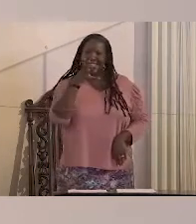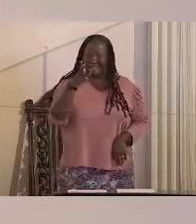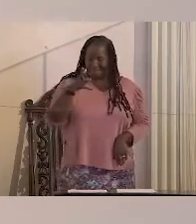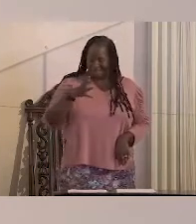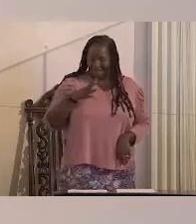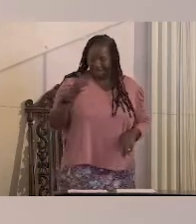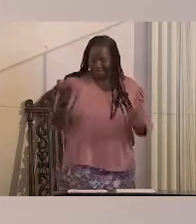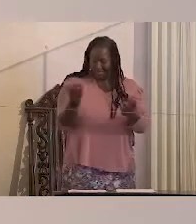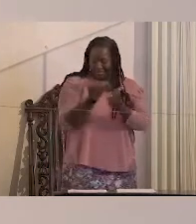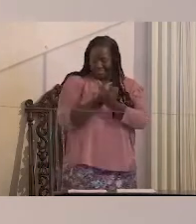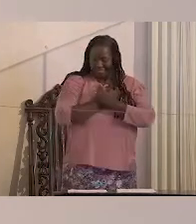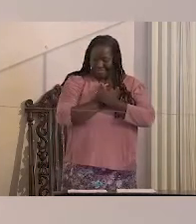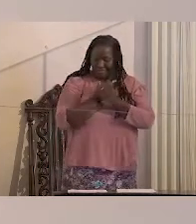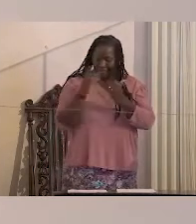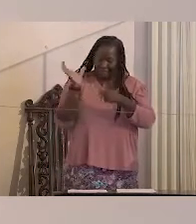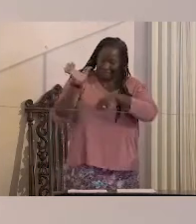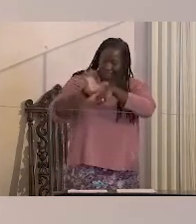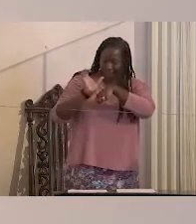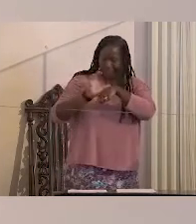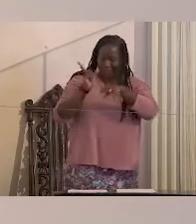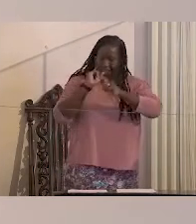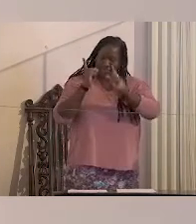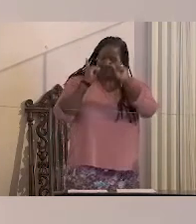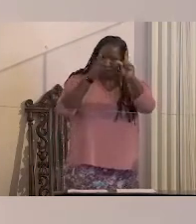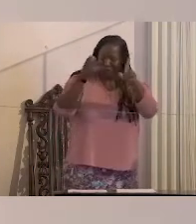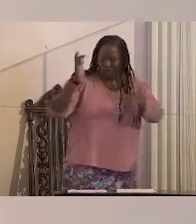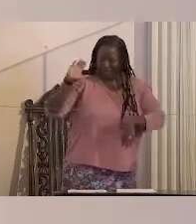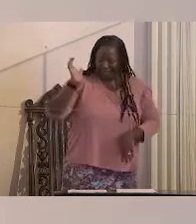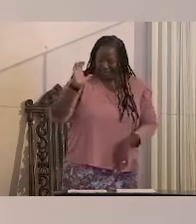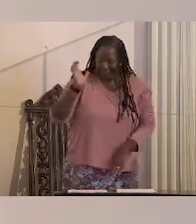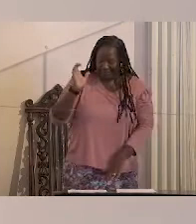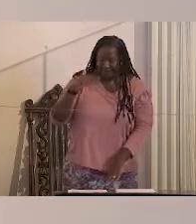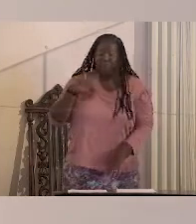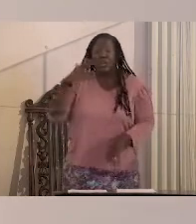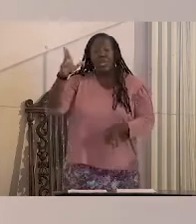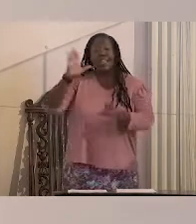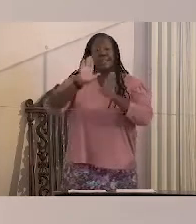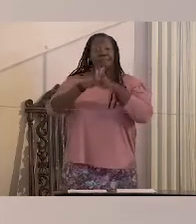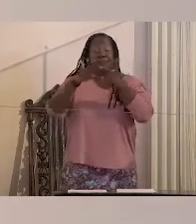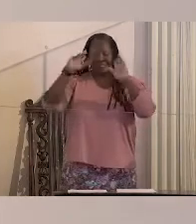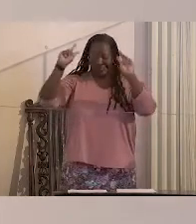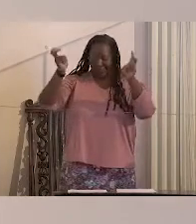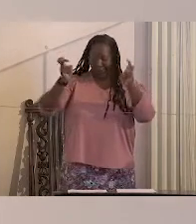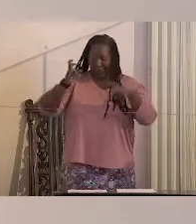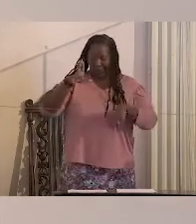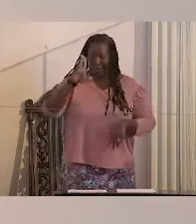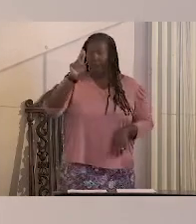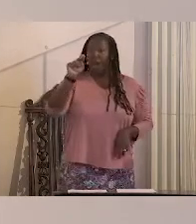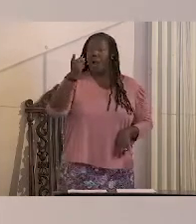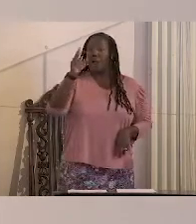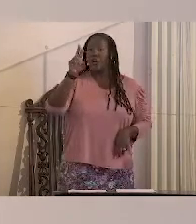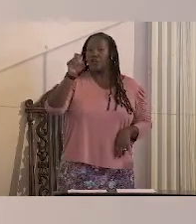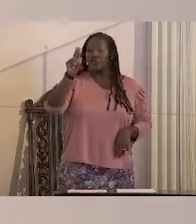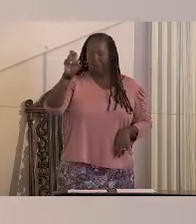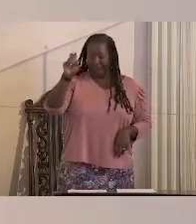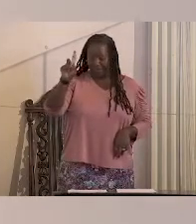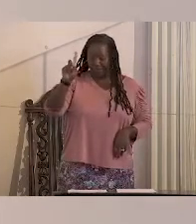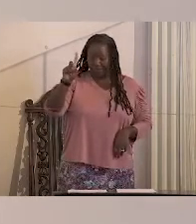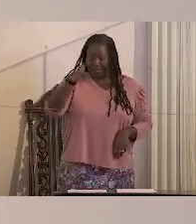from Undrowned, Black Feminist Lessons from Marine Mammals.